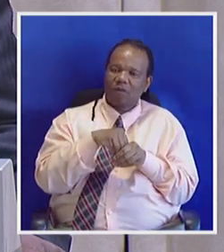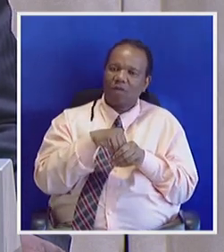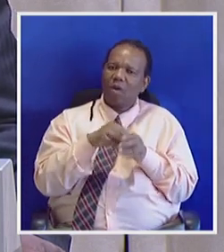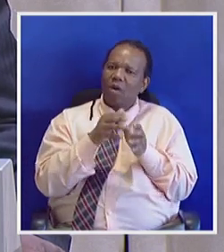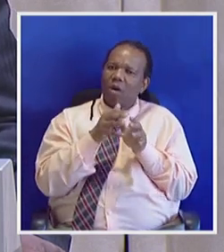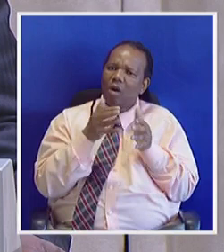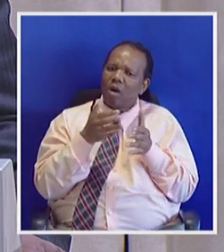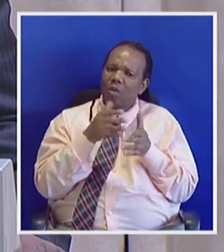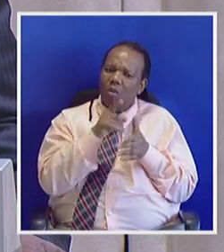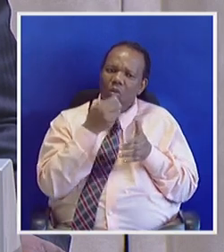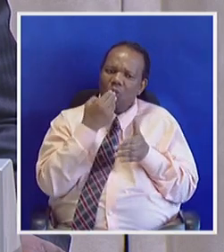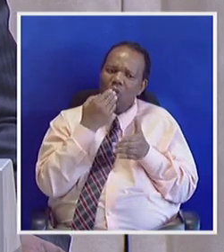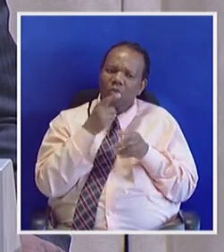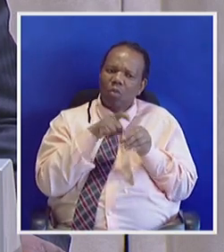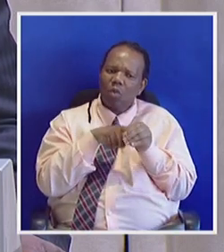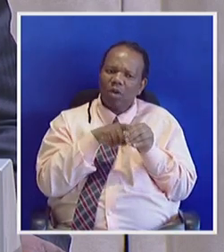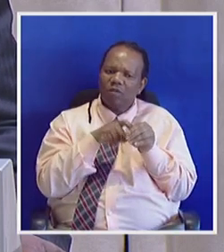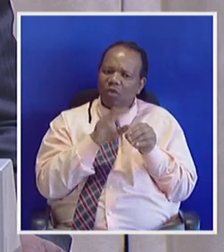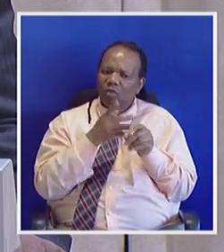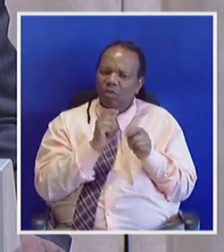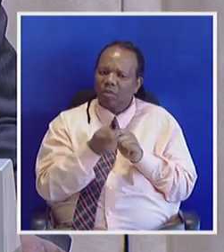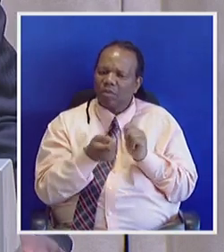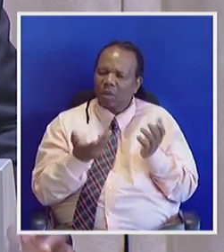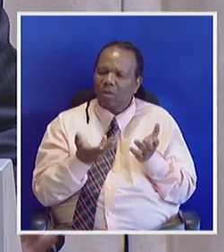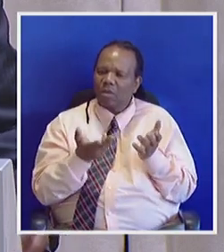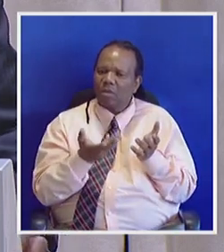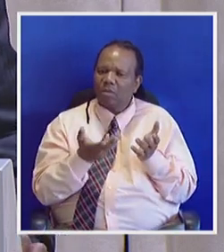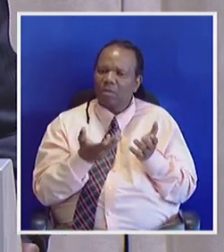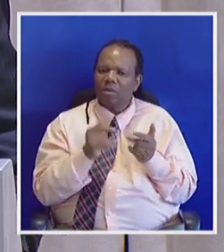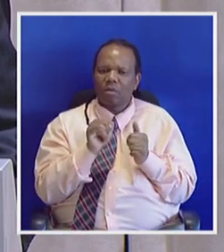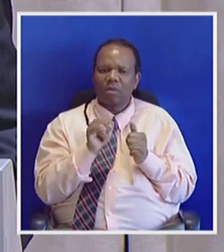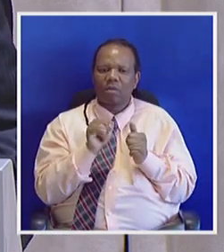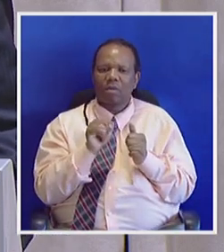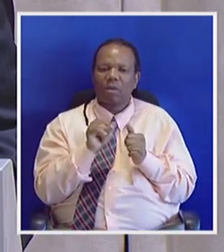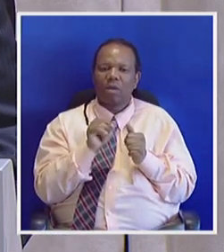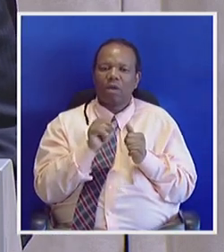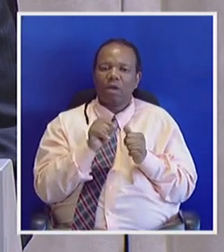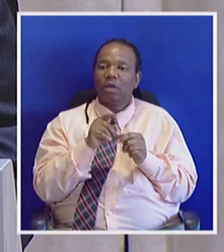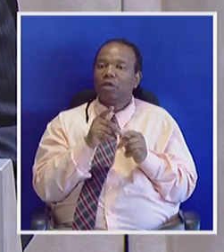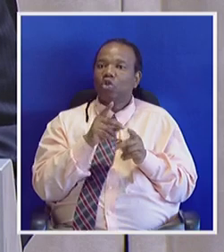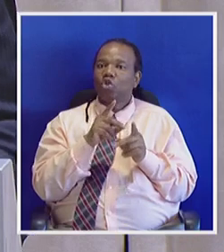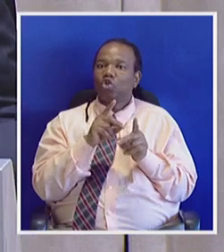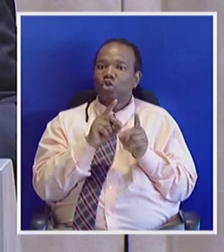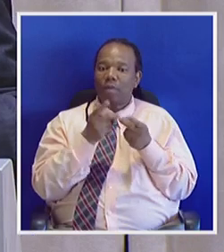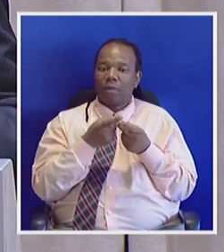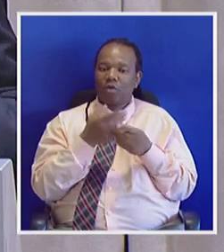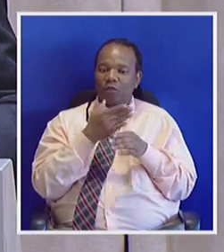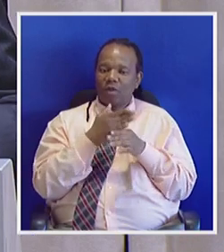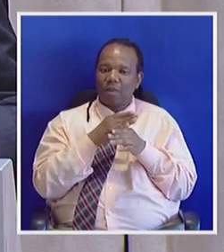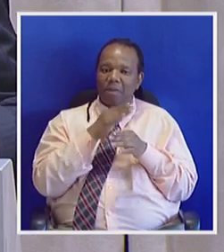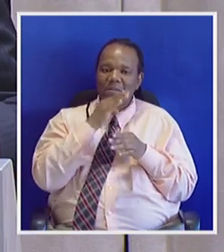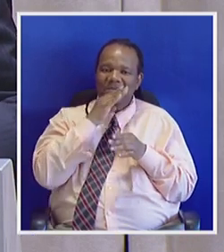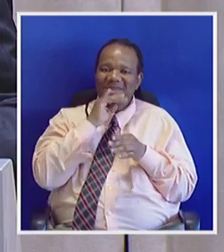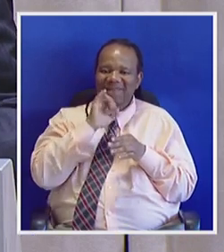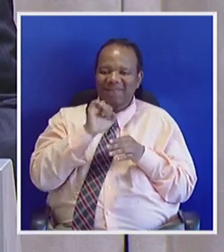giving exemptions. But that is also going to mean that the Department of Labor should sharpen its inspectorate. We should be